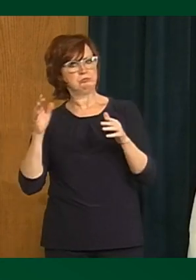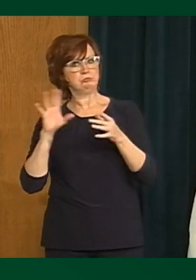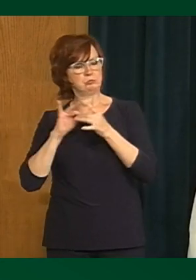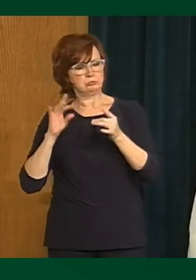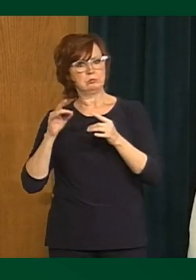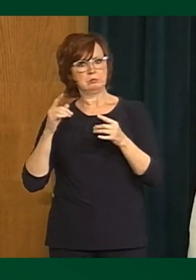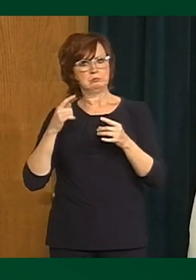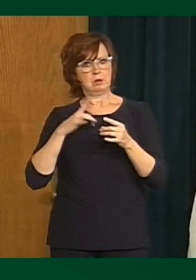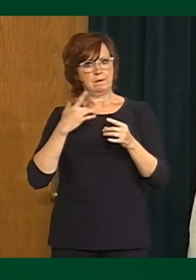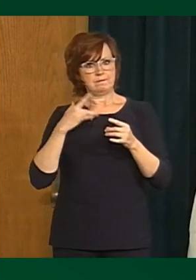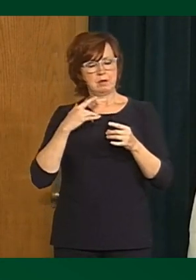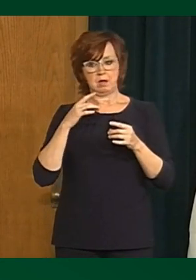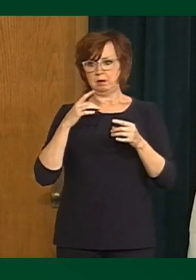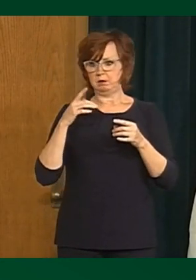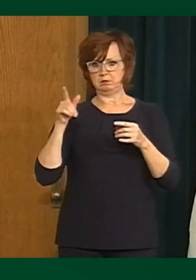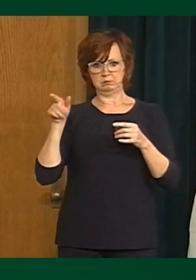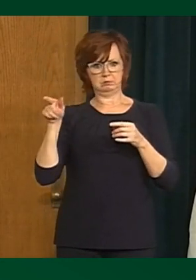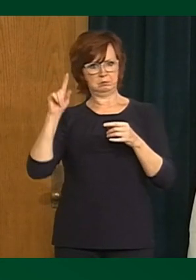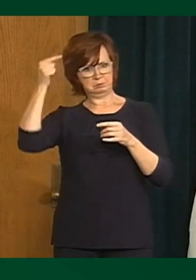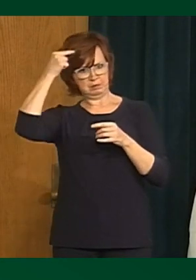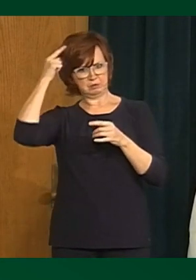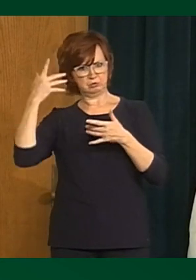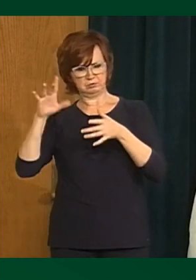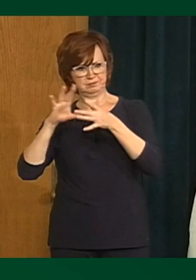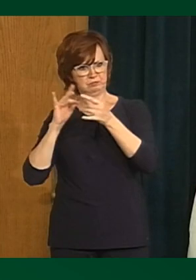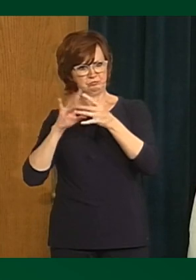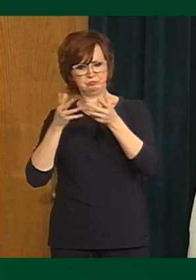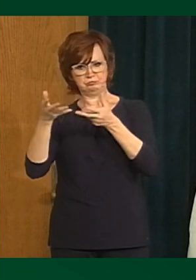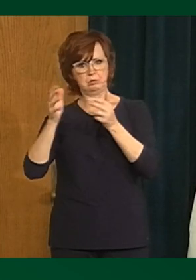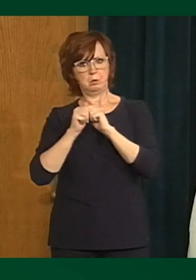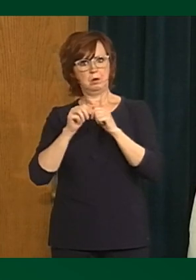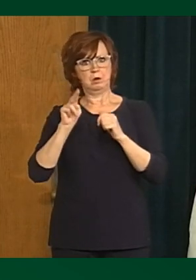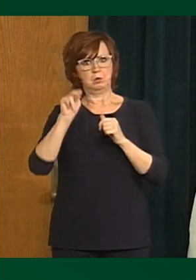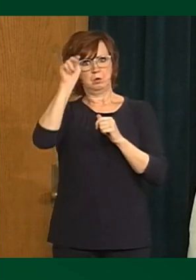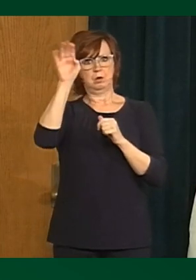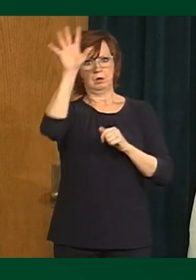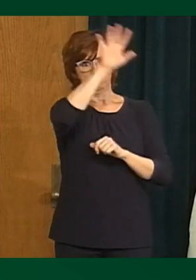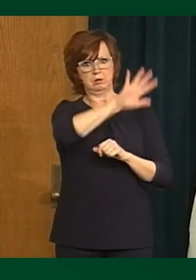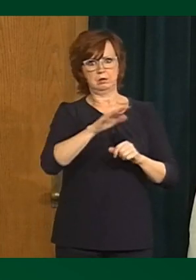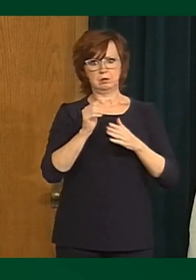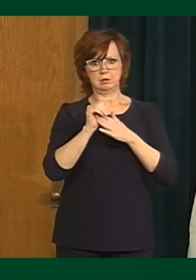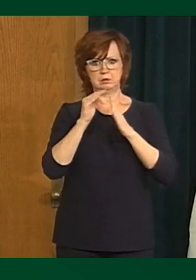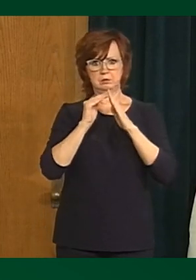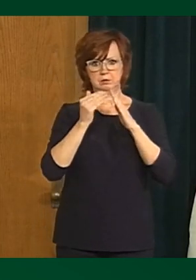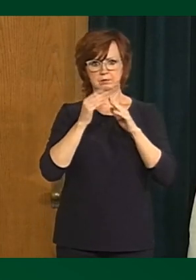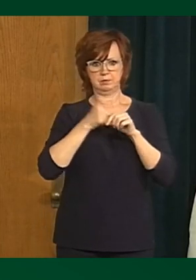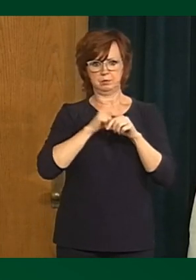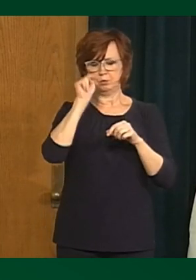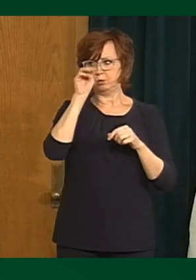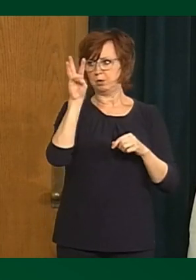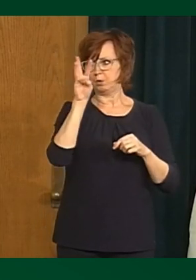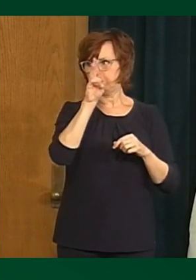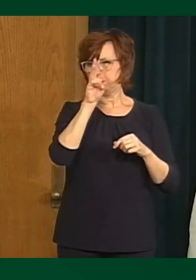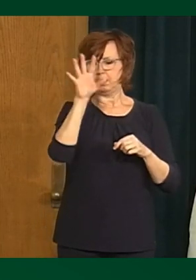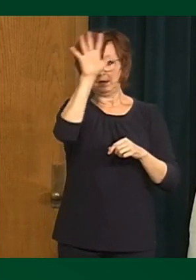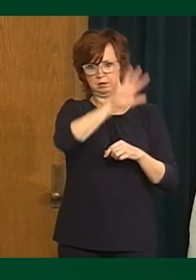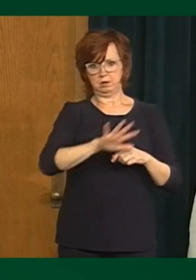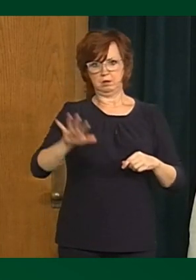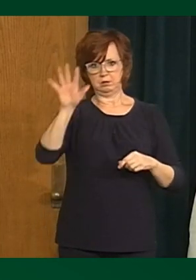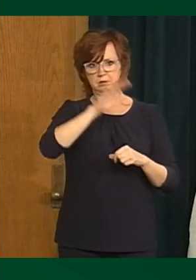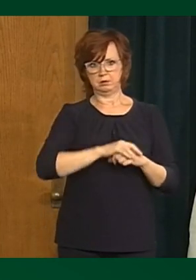northern communities, whether they be Indigenous or non-Indigenous. We'll take our next question from the phone line,